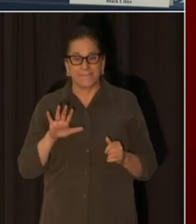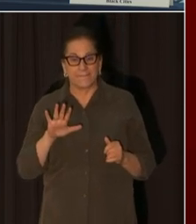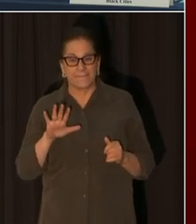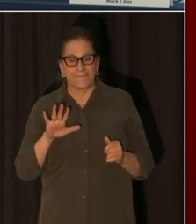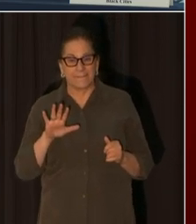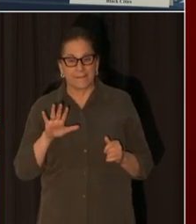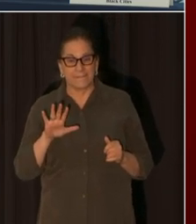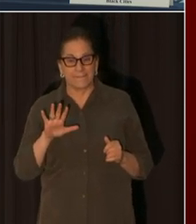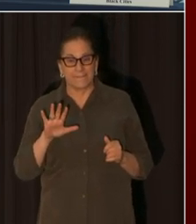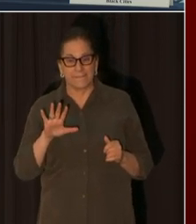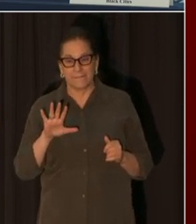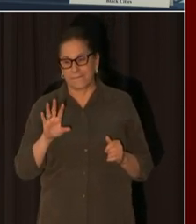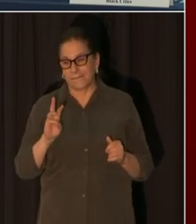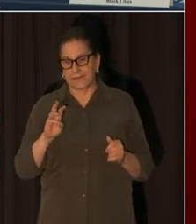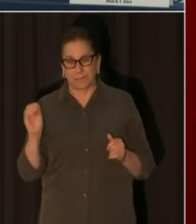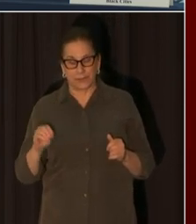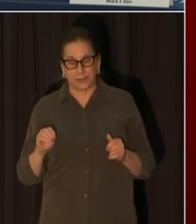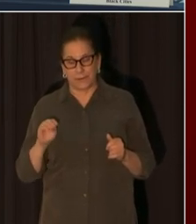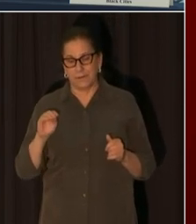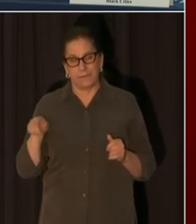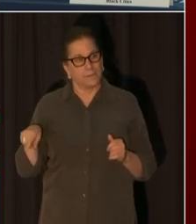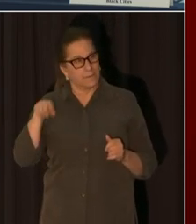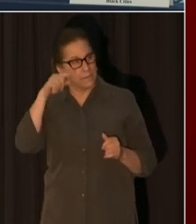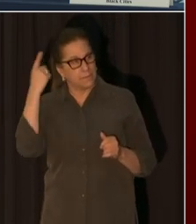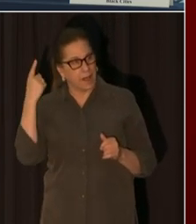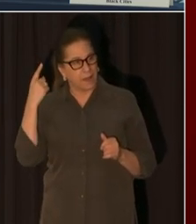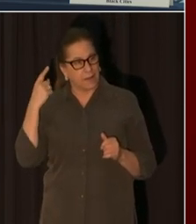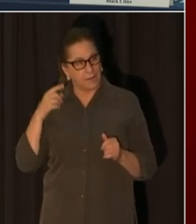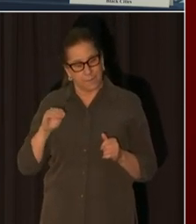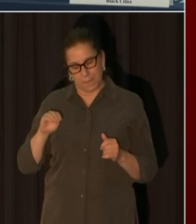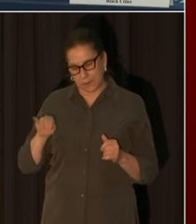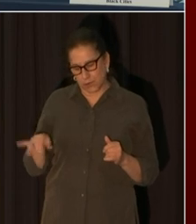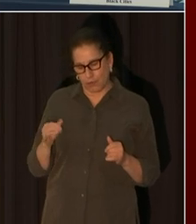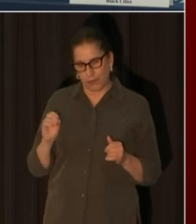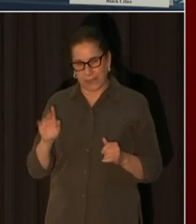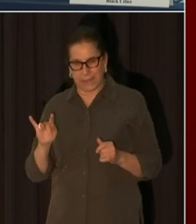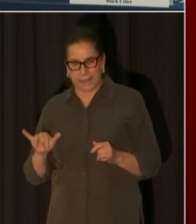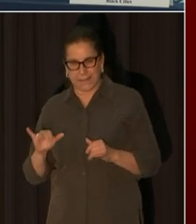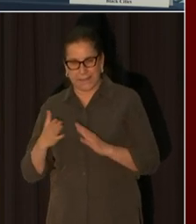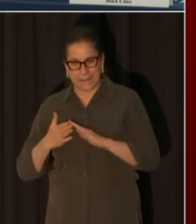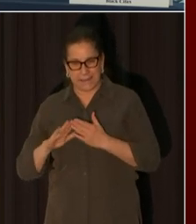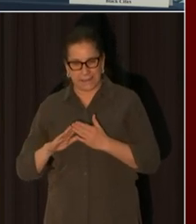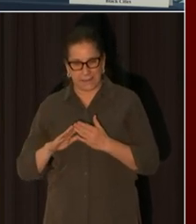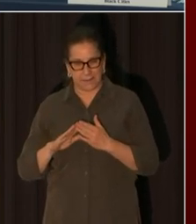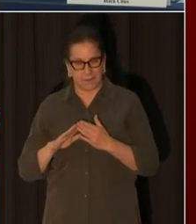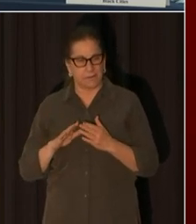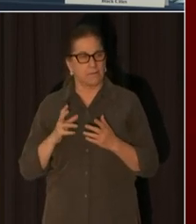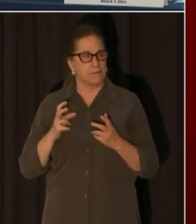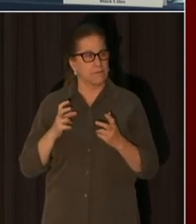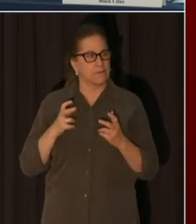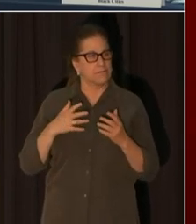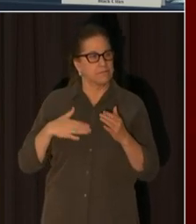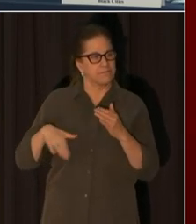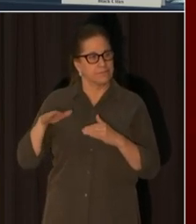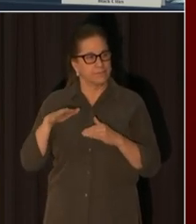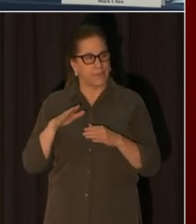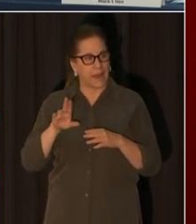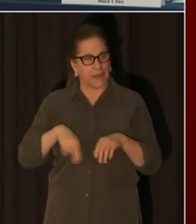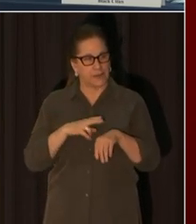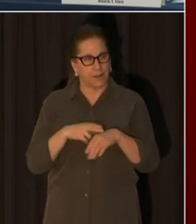in the DMV which exceeded the national median income metrics. Nevertheless, wealth building is